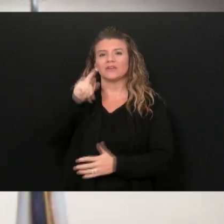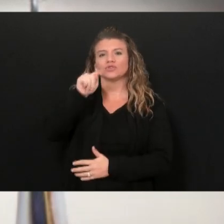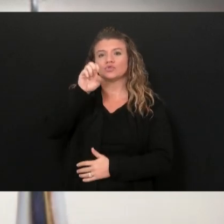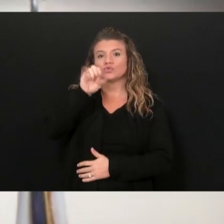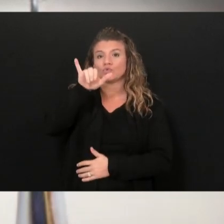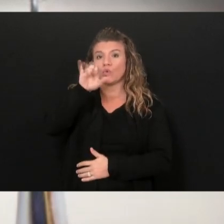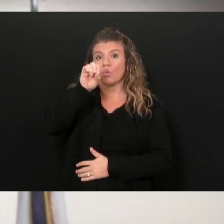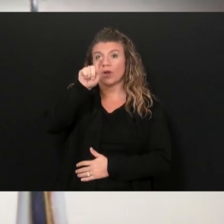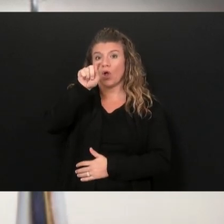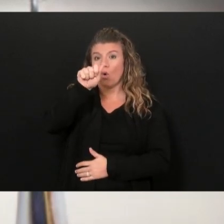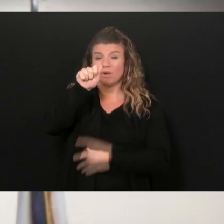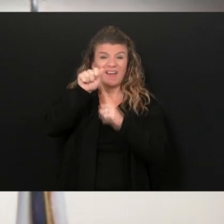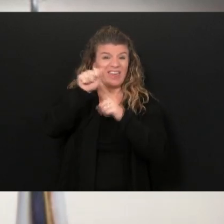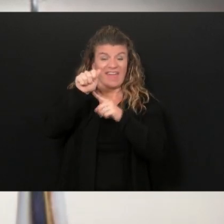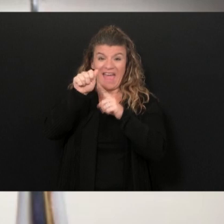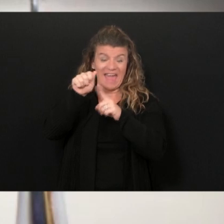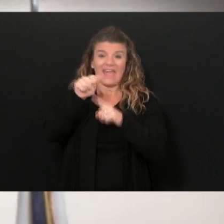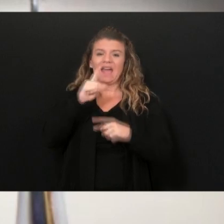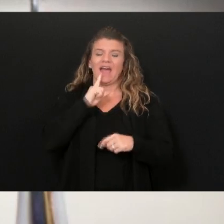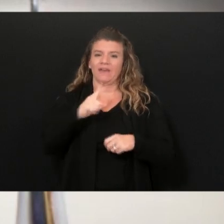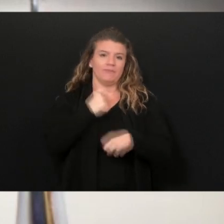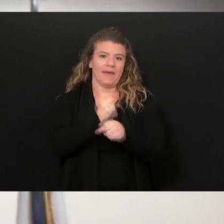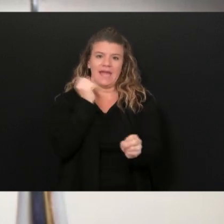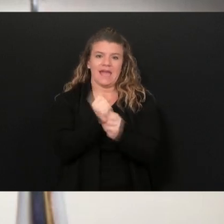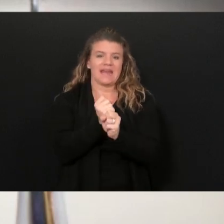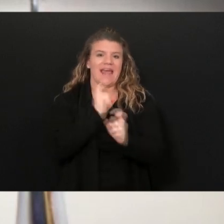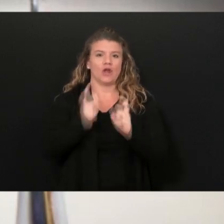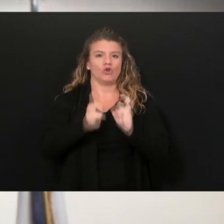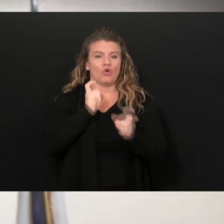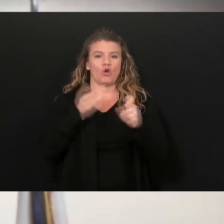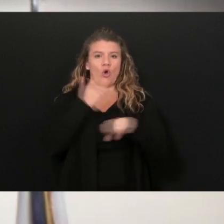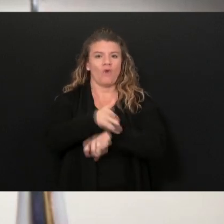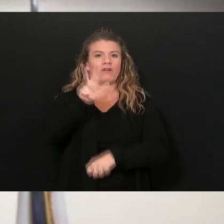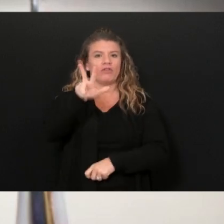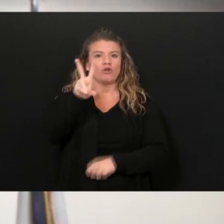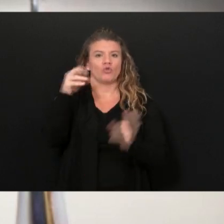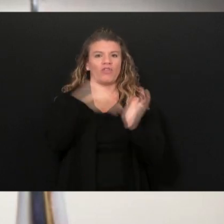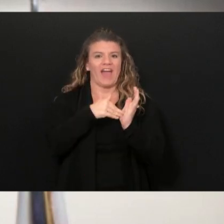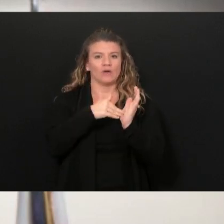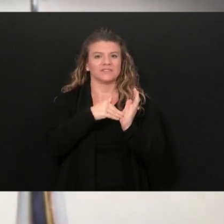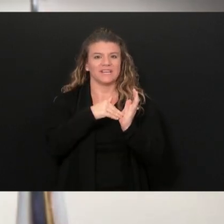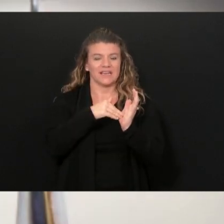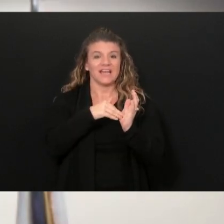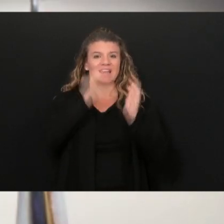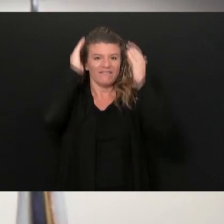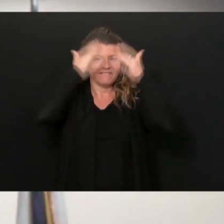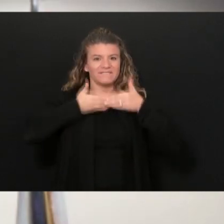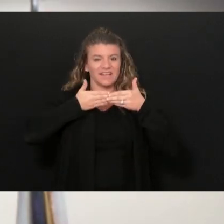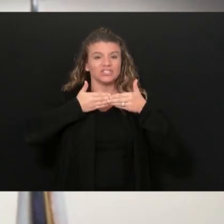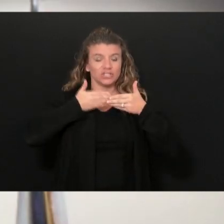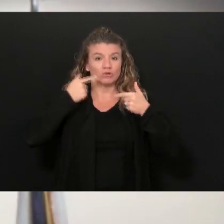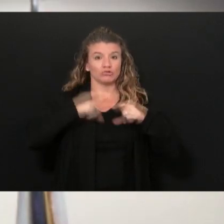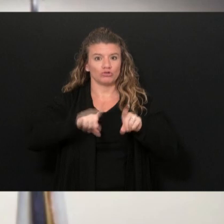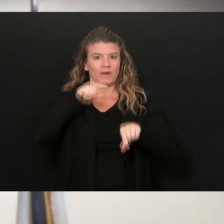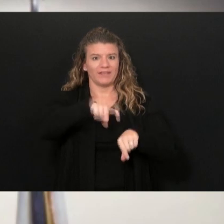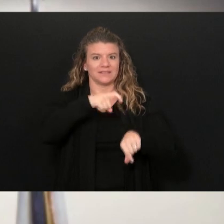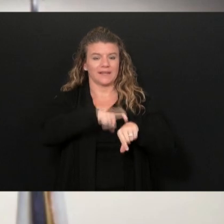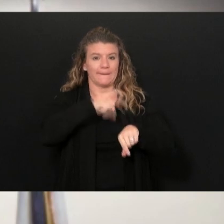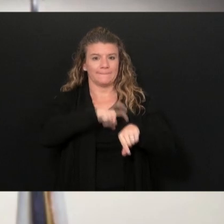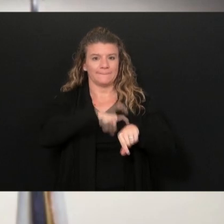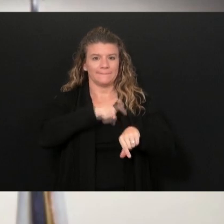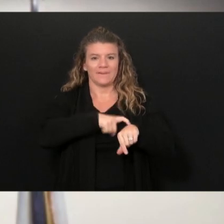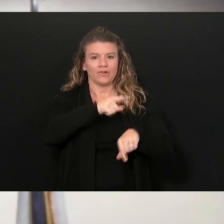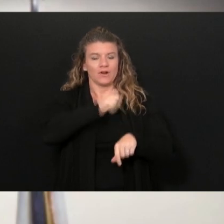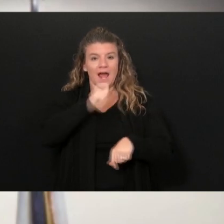They have made and donated over 32,800 face shields during this downtime from